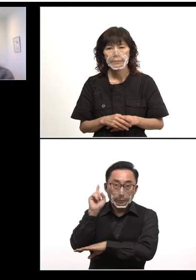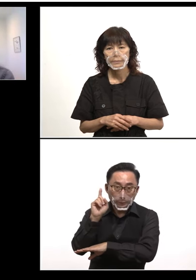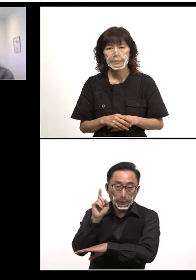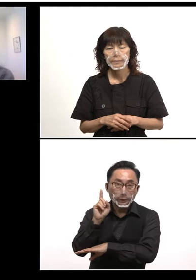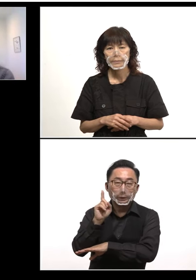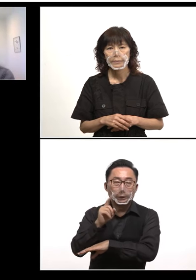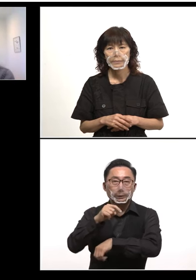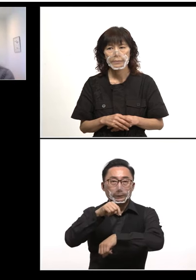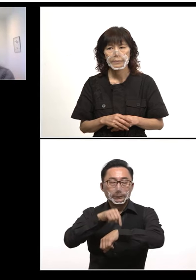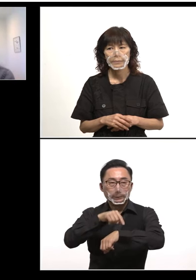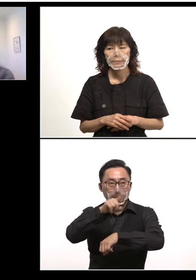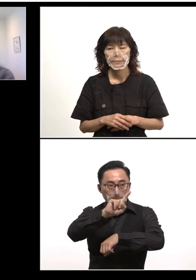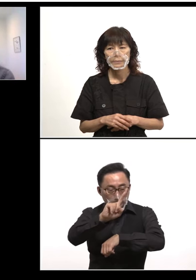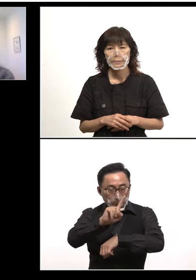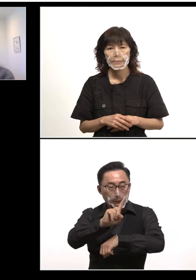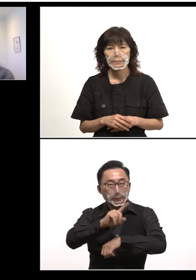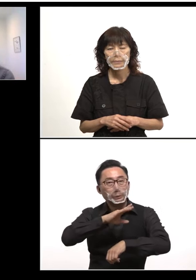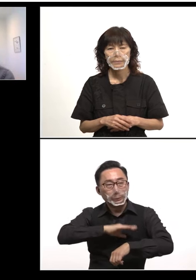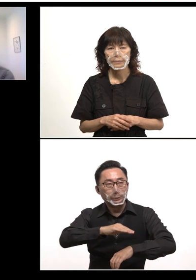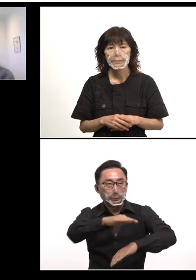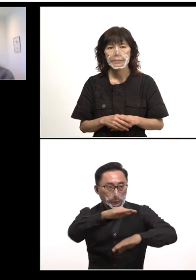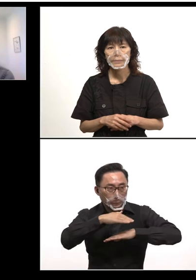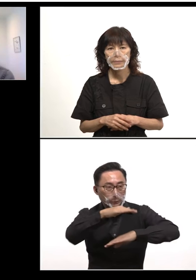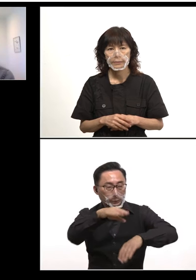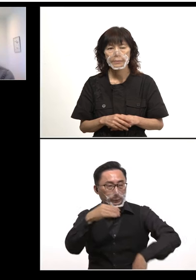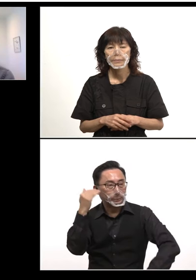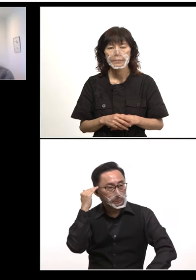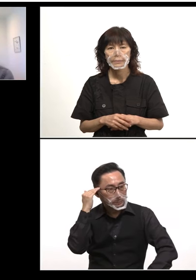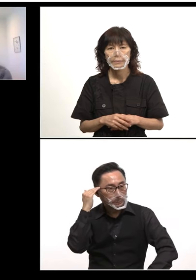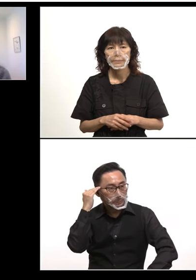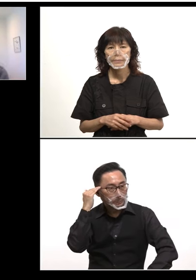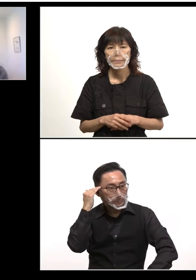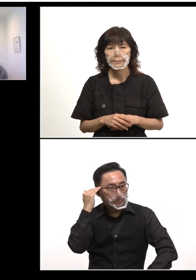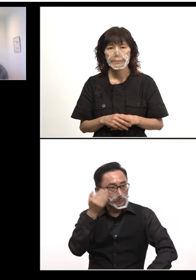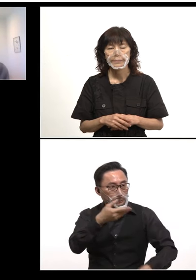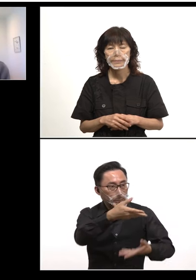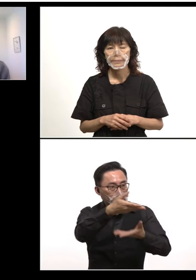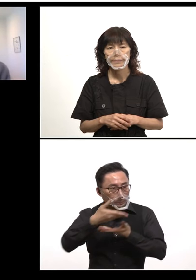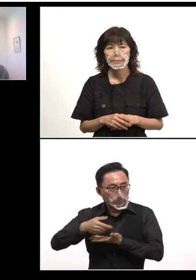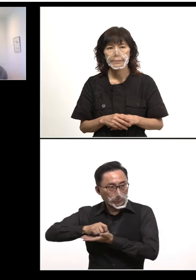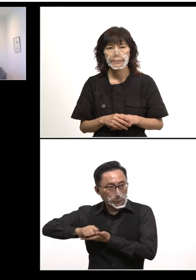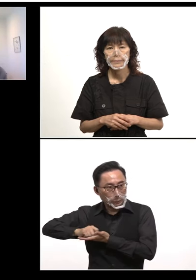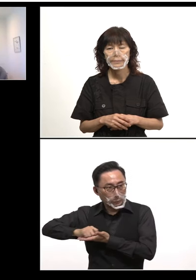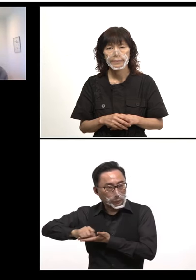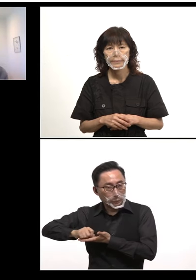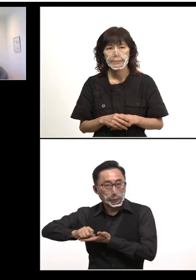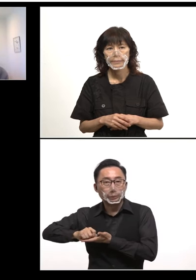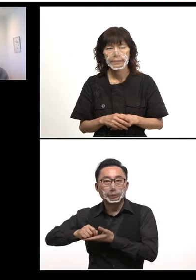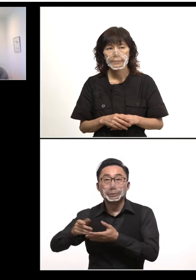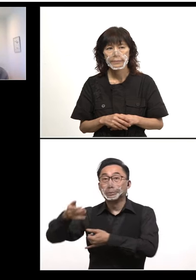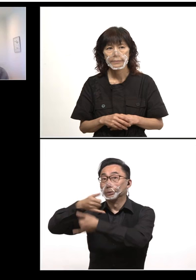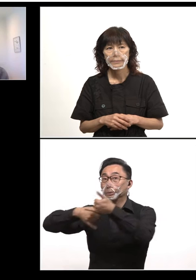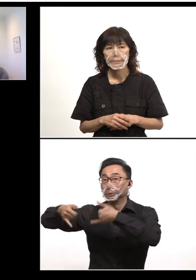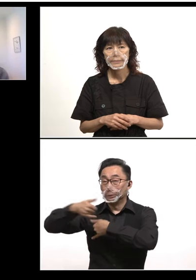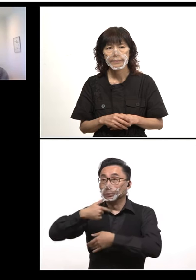at the centre of the creation. I think that is absolutely key. That's how we did it. And I imagine that's how the other guys